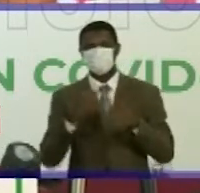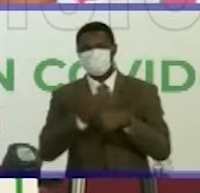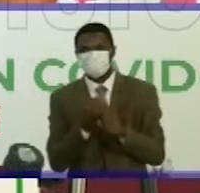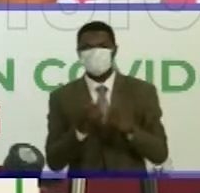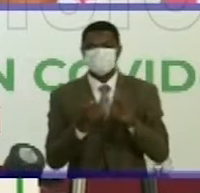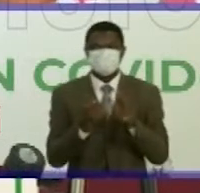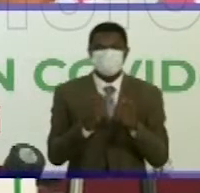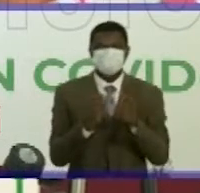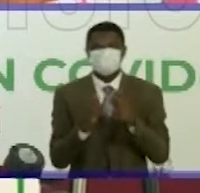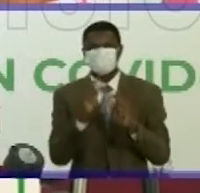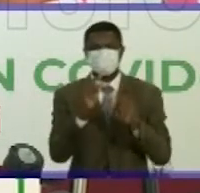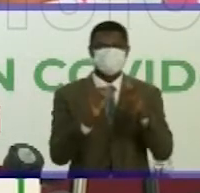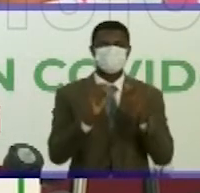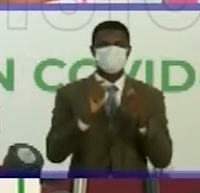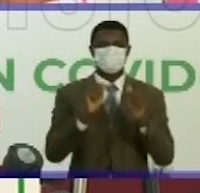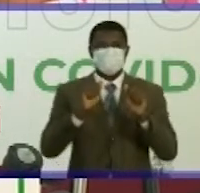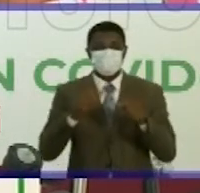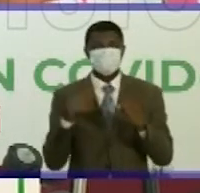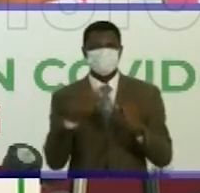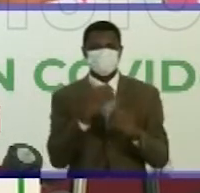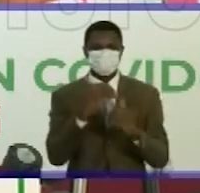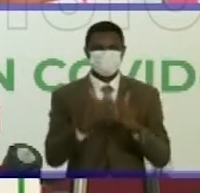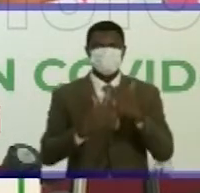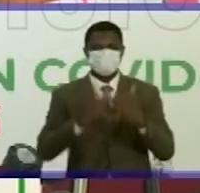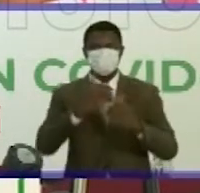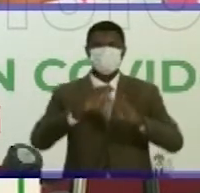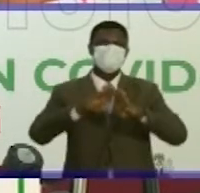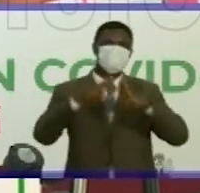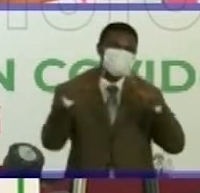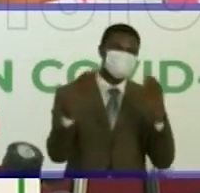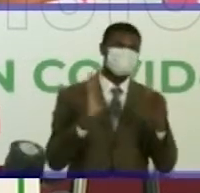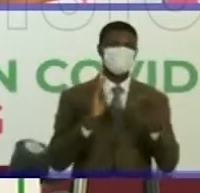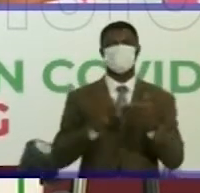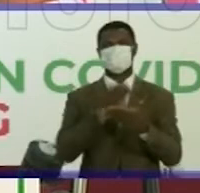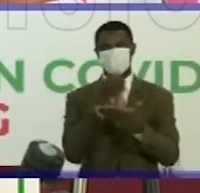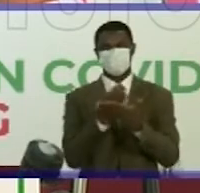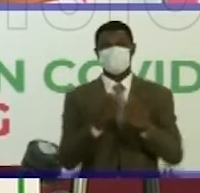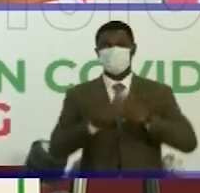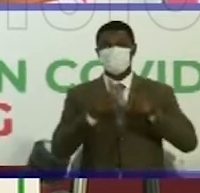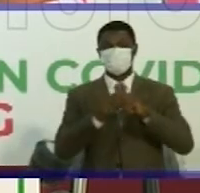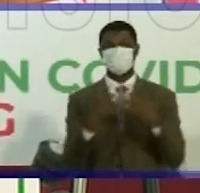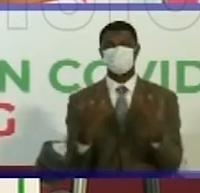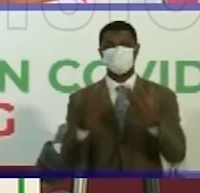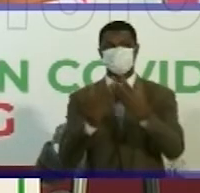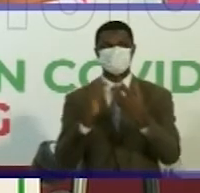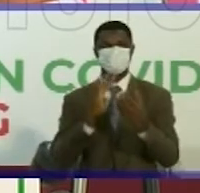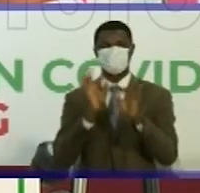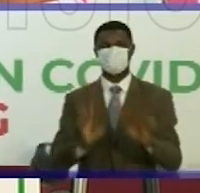accommodate for the gradual reopening of the economy, as well as to address key challenges in the response.